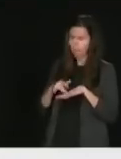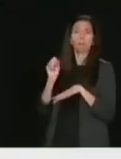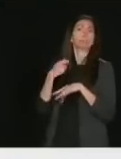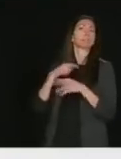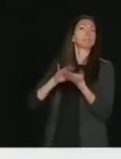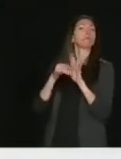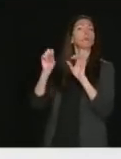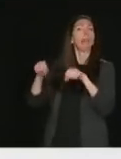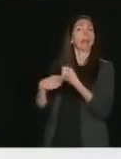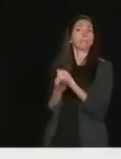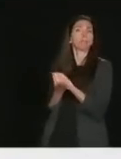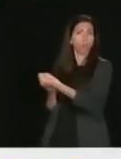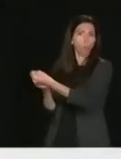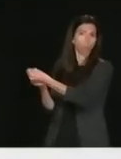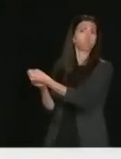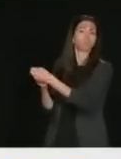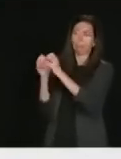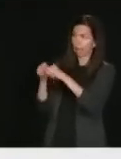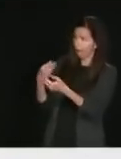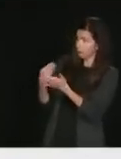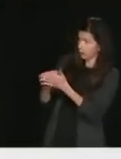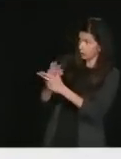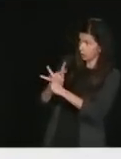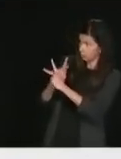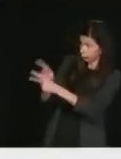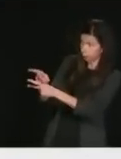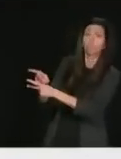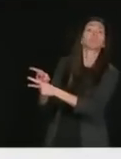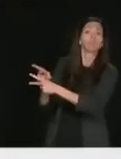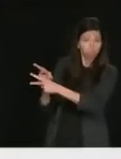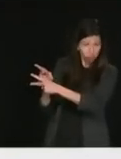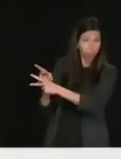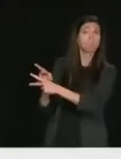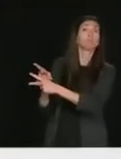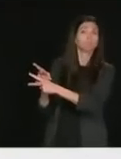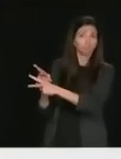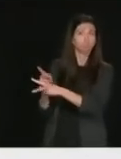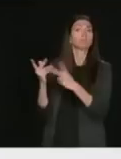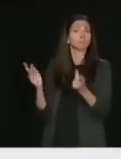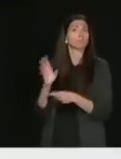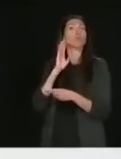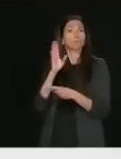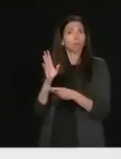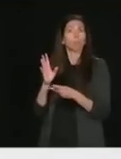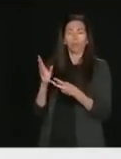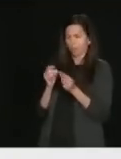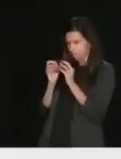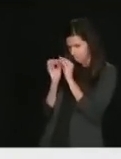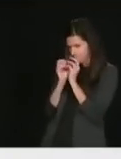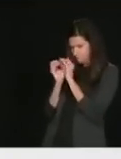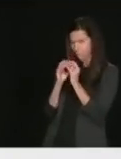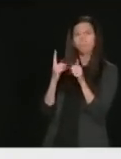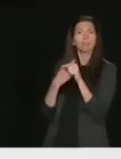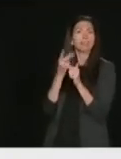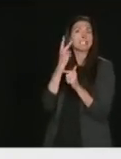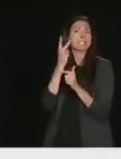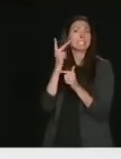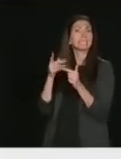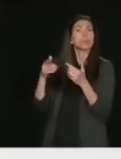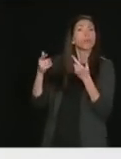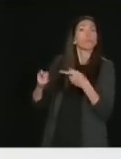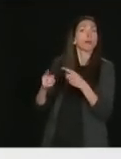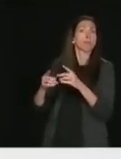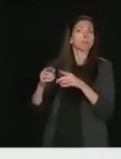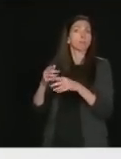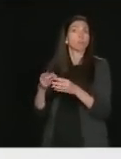this COVID situation. We're continuing to work with them on making sure that it rolls out as quickly as possible. Thank you. Operator, next